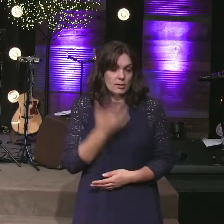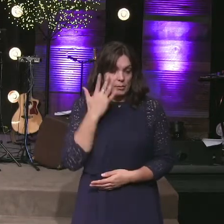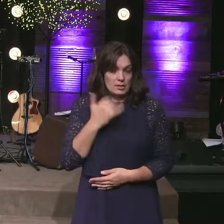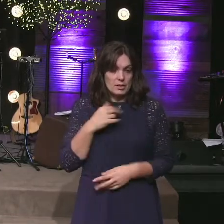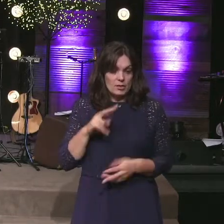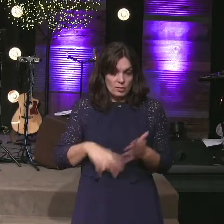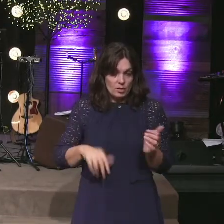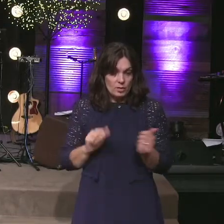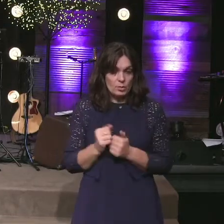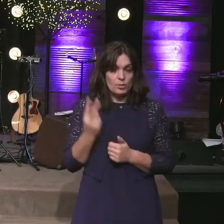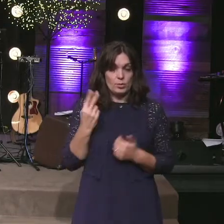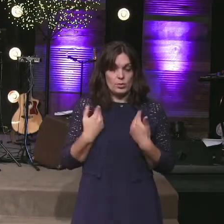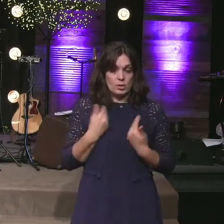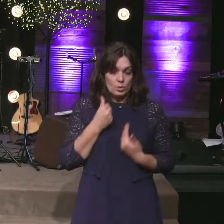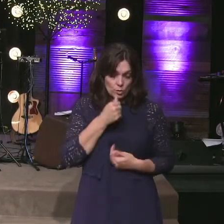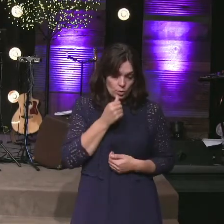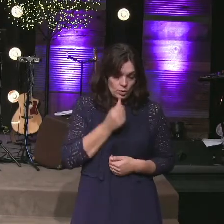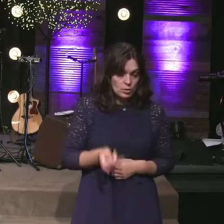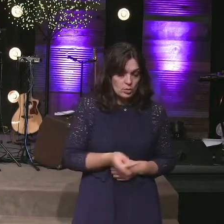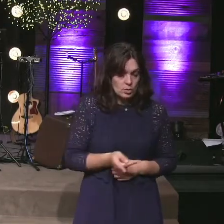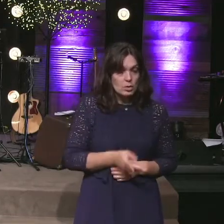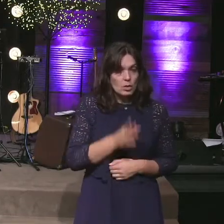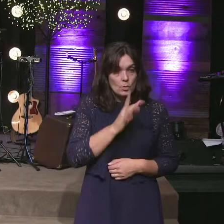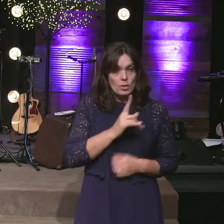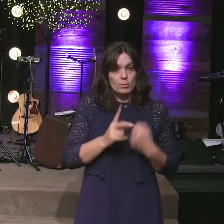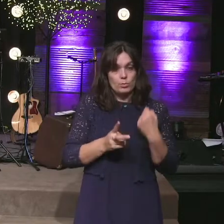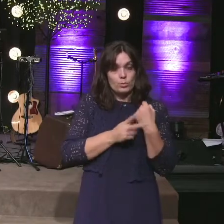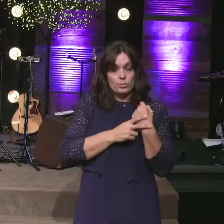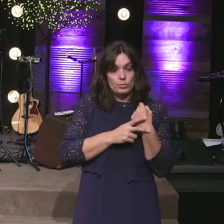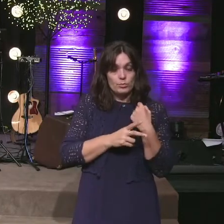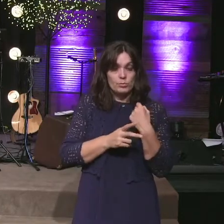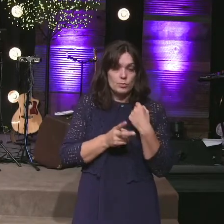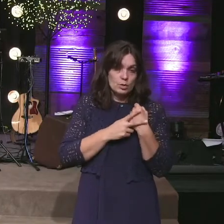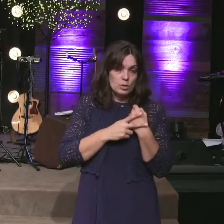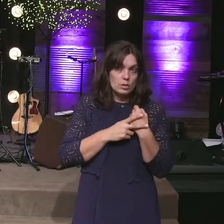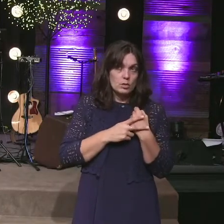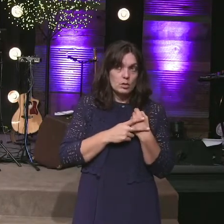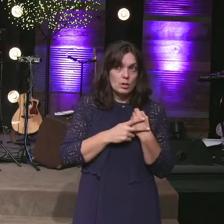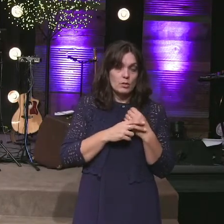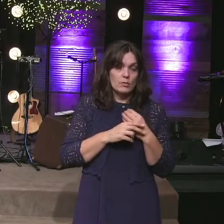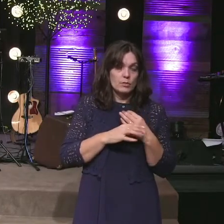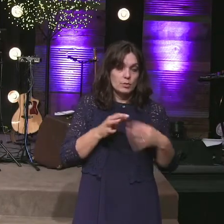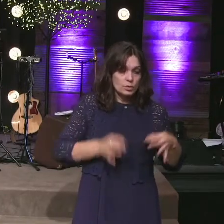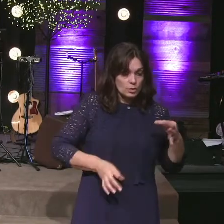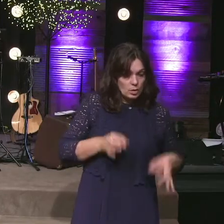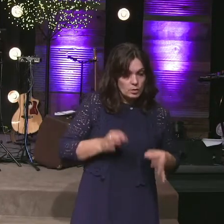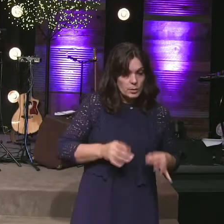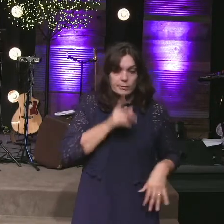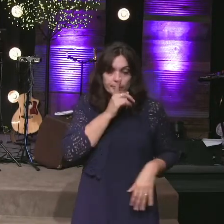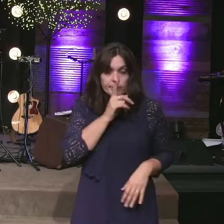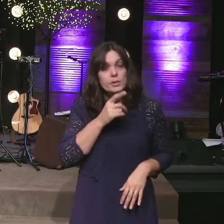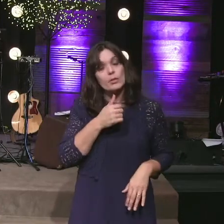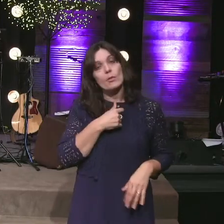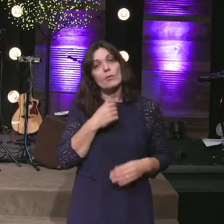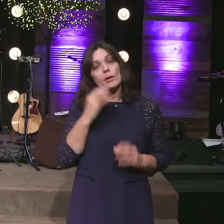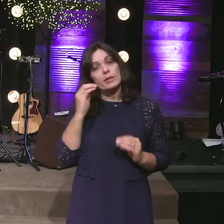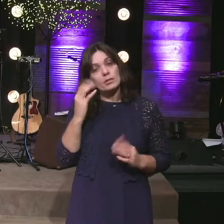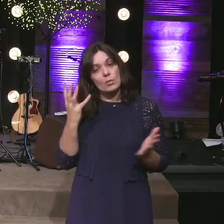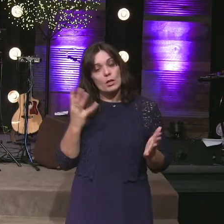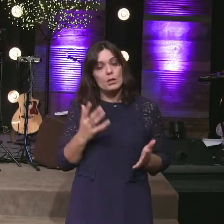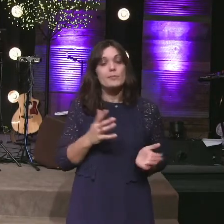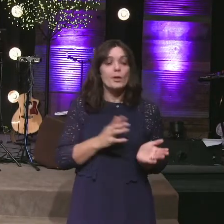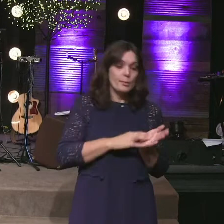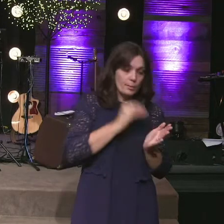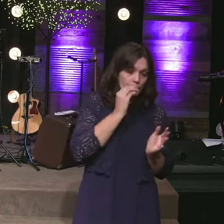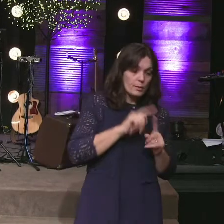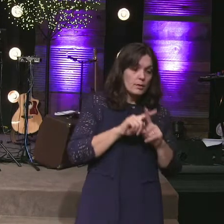little girls. Preserve sound judgment and discernment. They didn't understand that, so I would teach them, you know what, learn the difference between right and